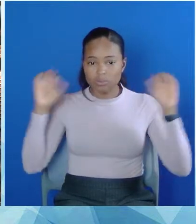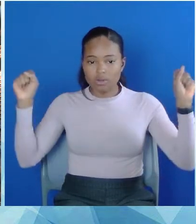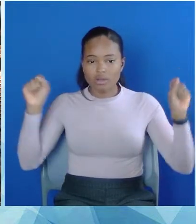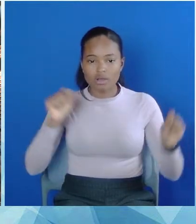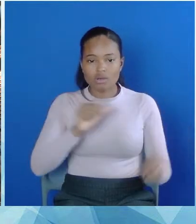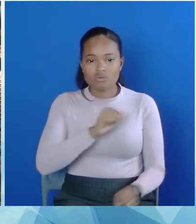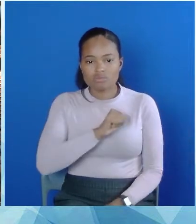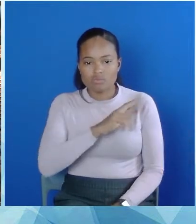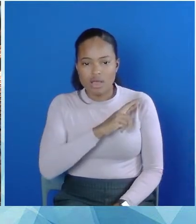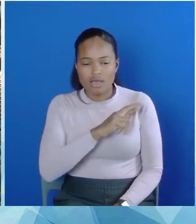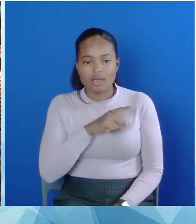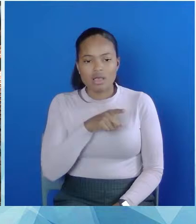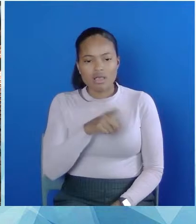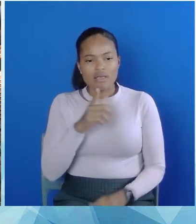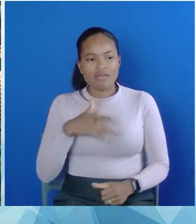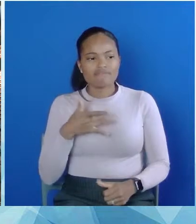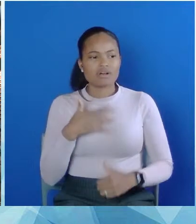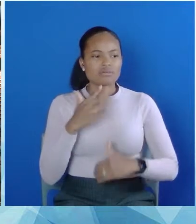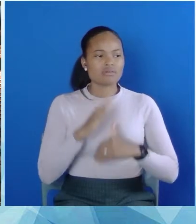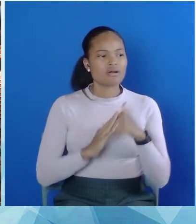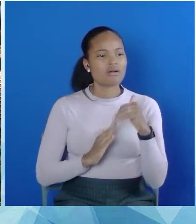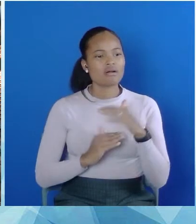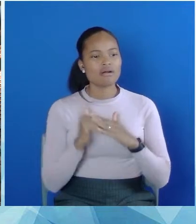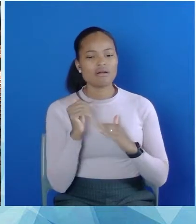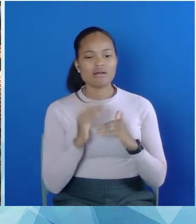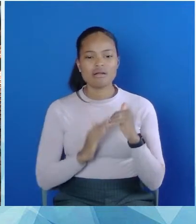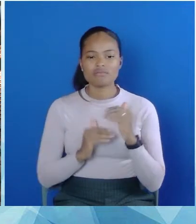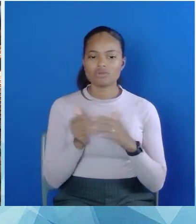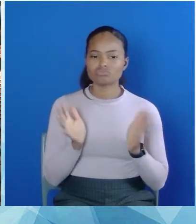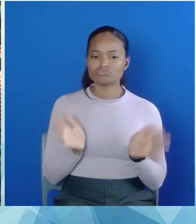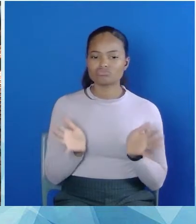Reichman can feel comfortable talking with the board